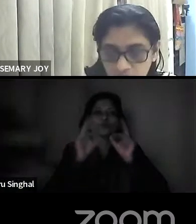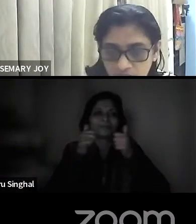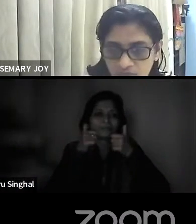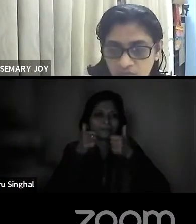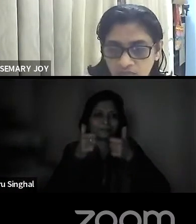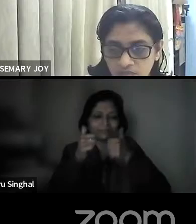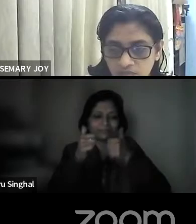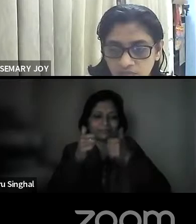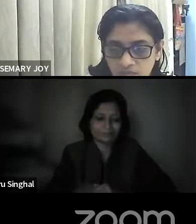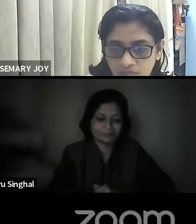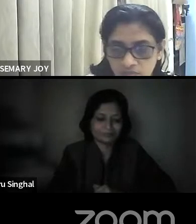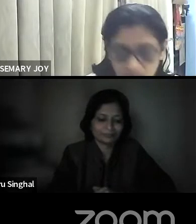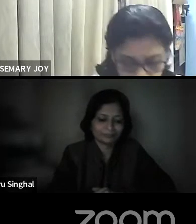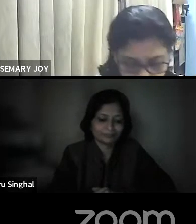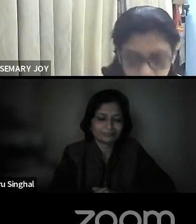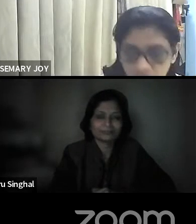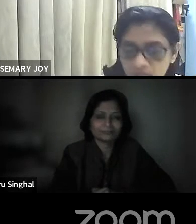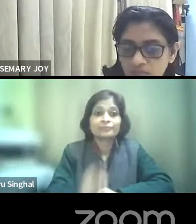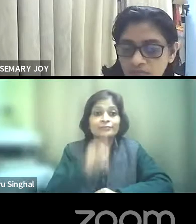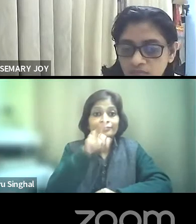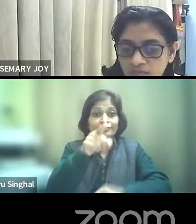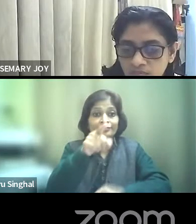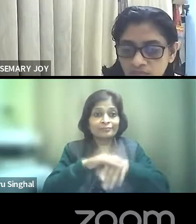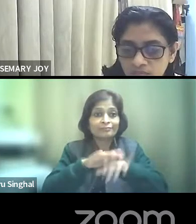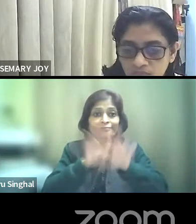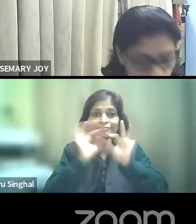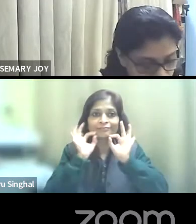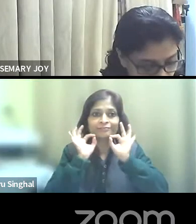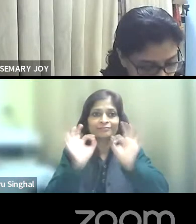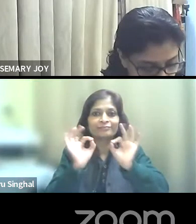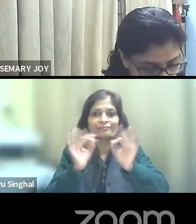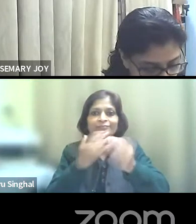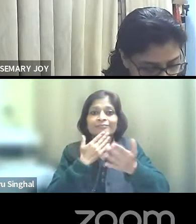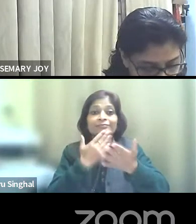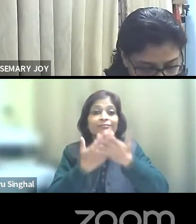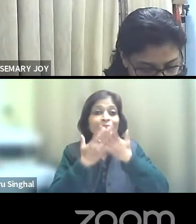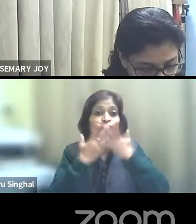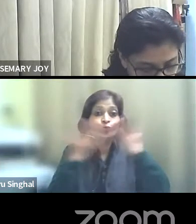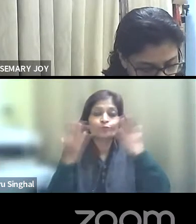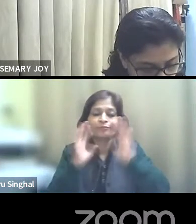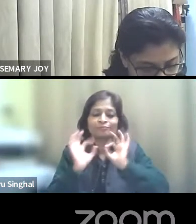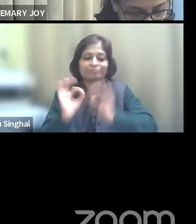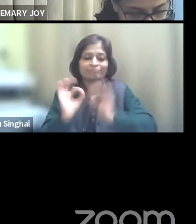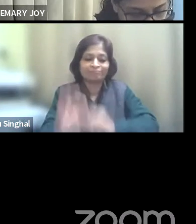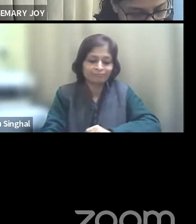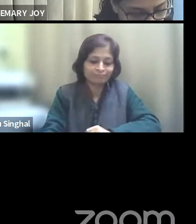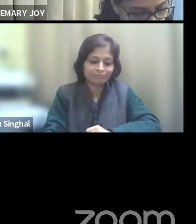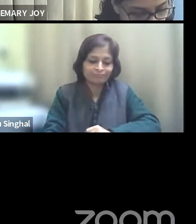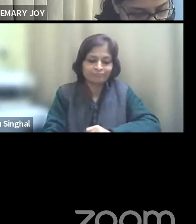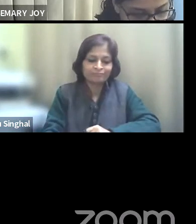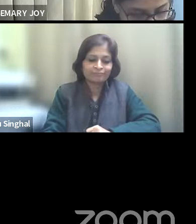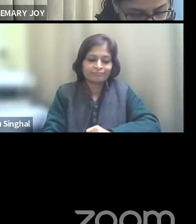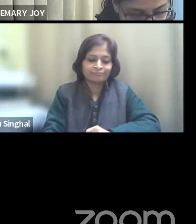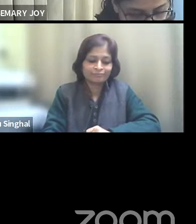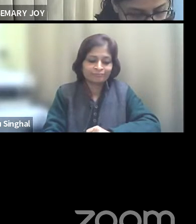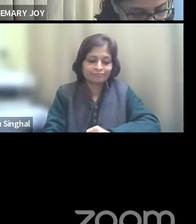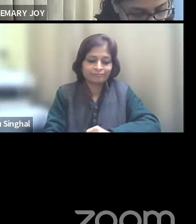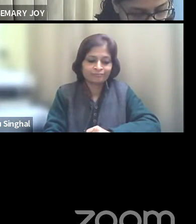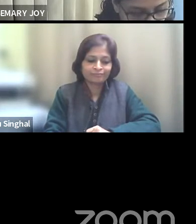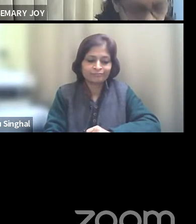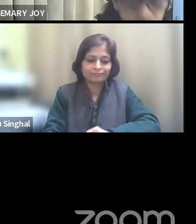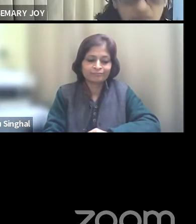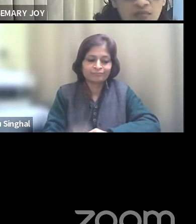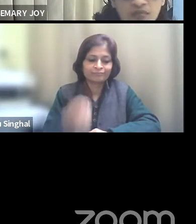was nice listening to your experiences, Alokadi. Thank you for sharing them with us. My pleasure. Imagine your wealth of experience.